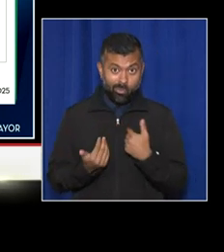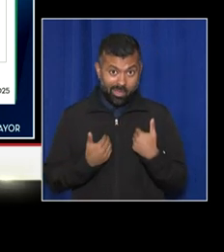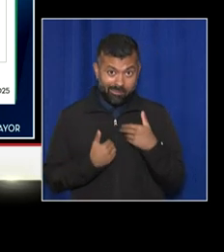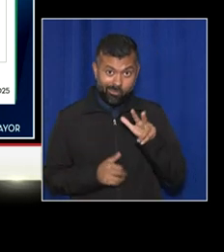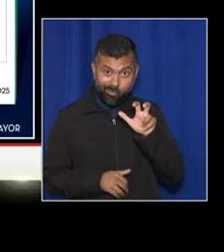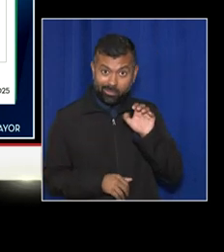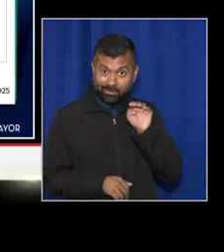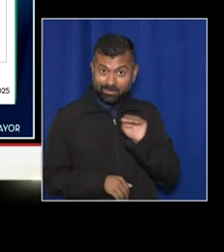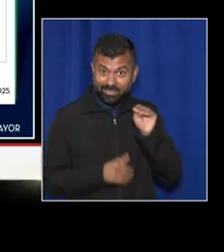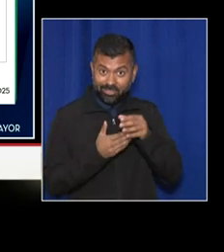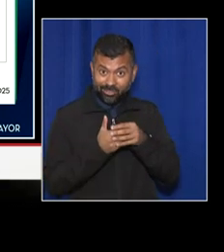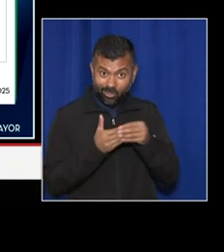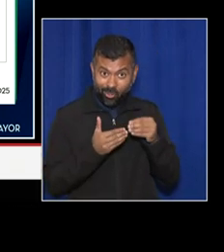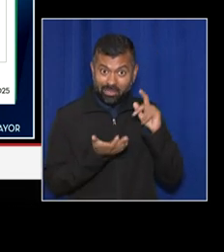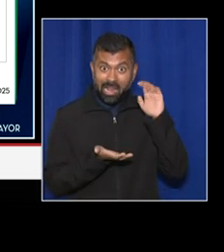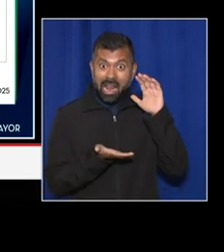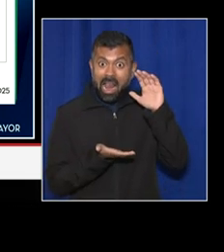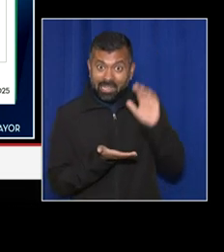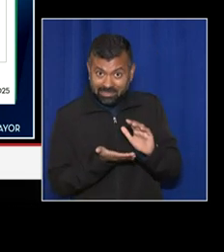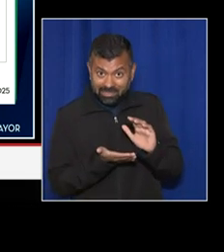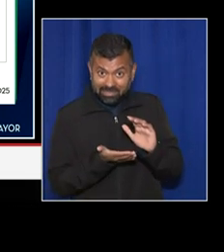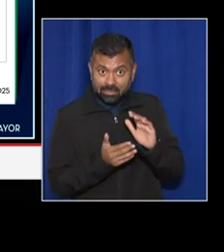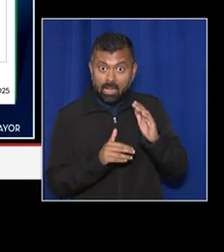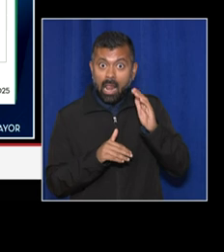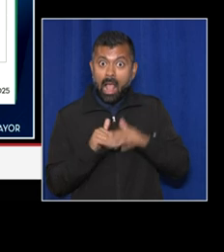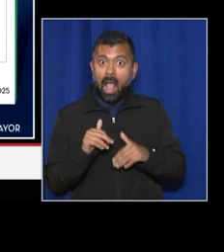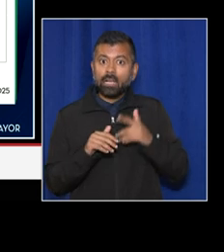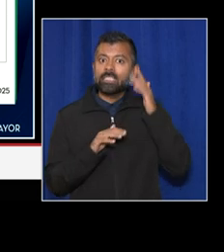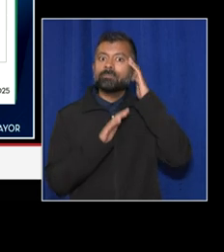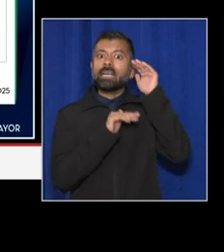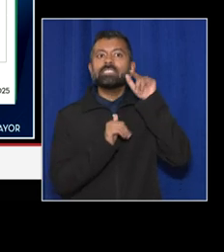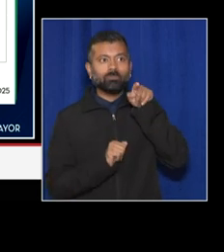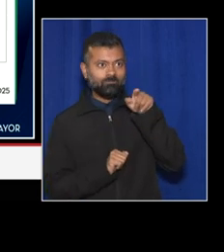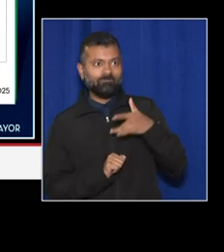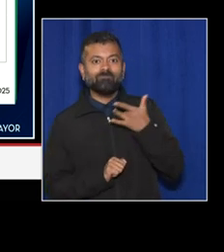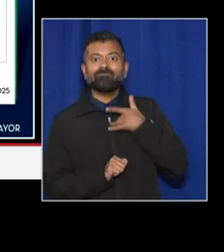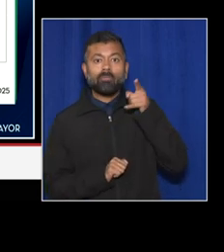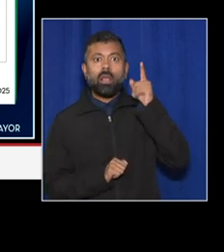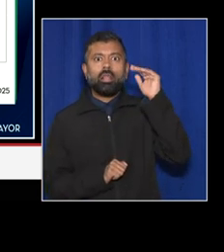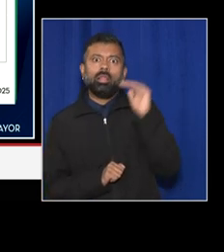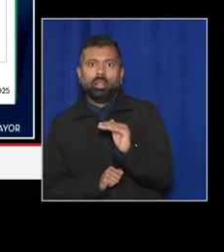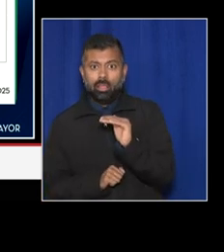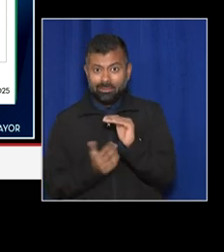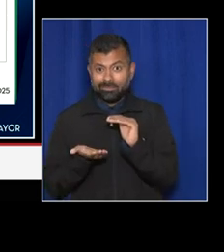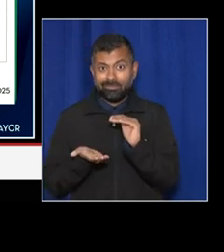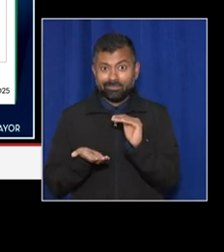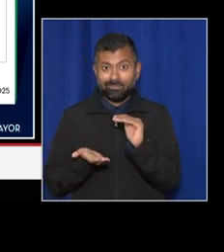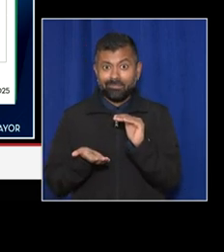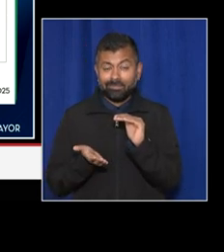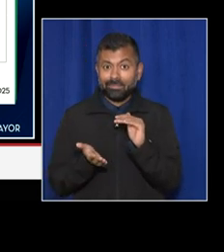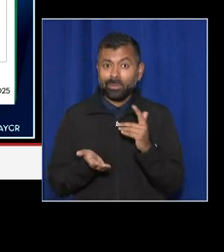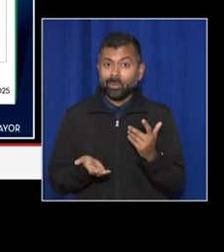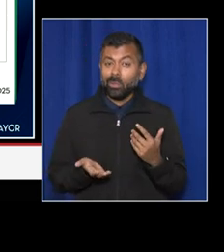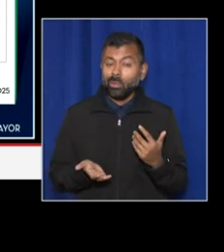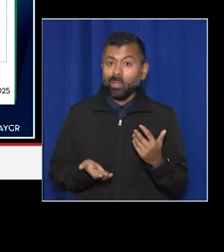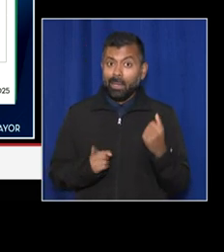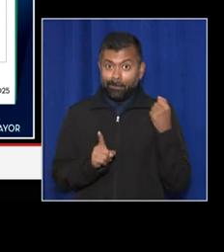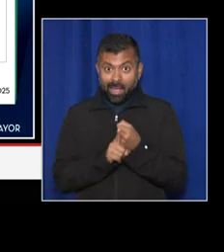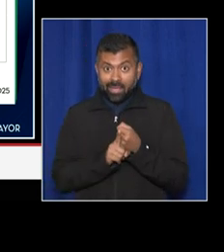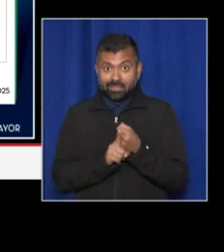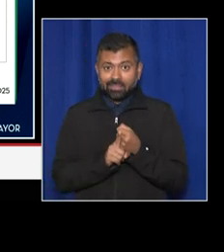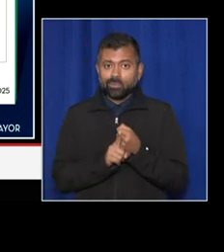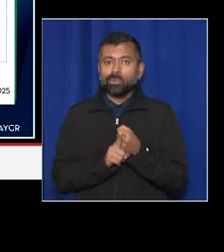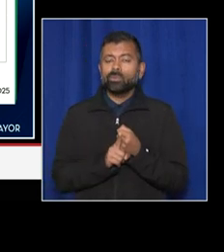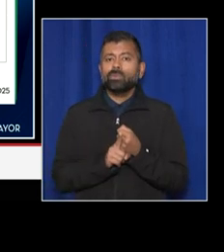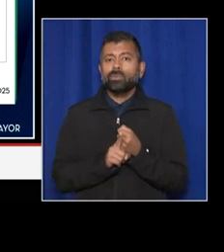we expected. This is an important note, obviously, because it represents a tremendous amount of money, but it